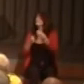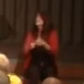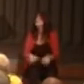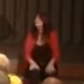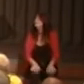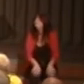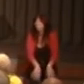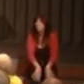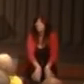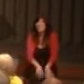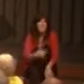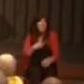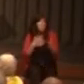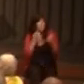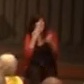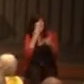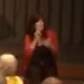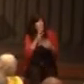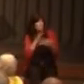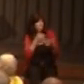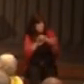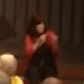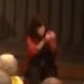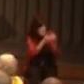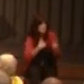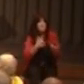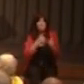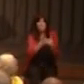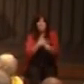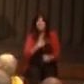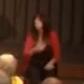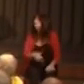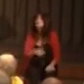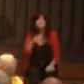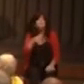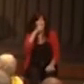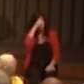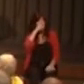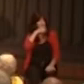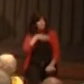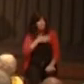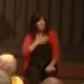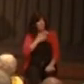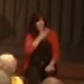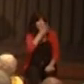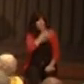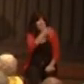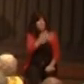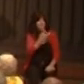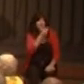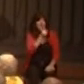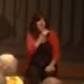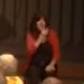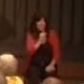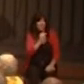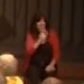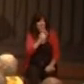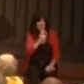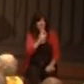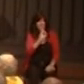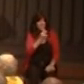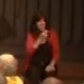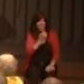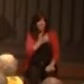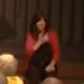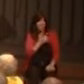Yeah, it's okay. I just want to know if you're there. This wise woman was my grandma, Grandma Hannah Fagel, blessed